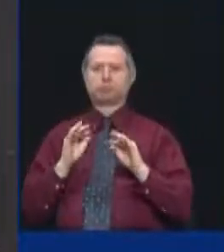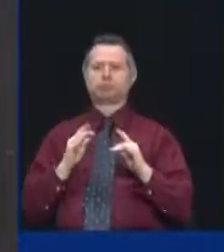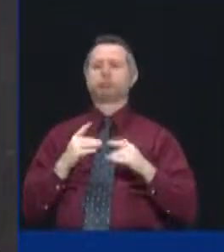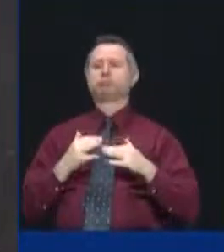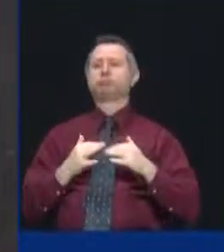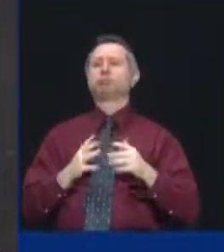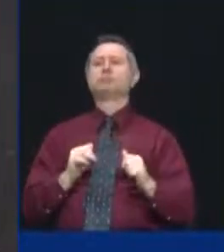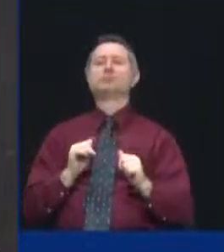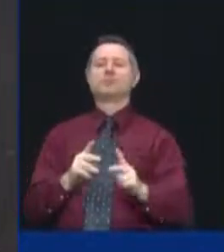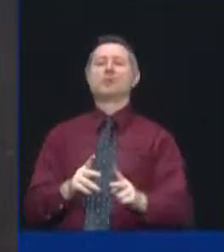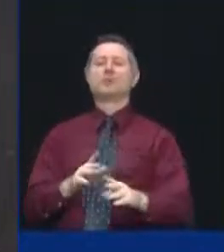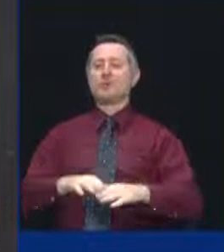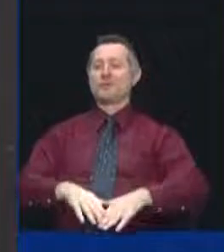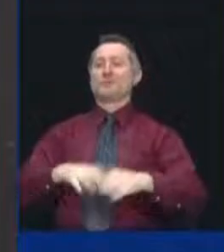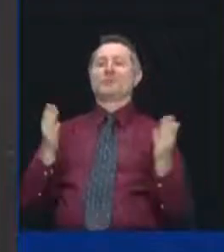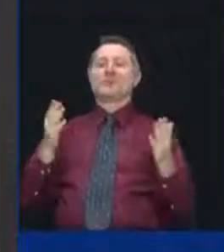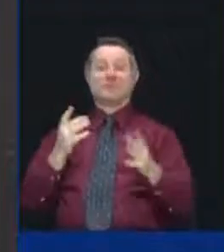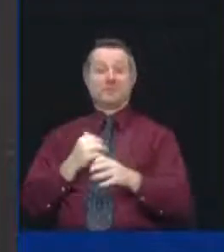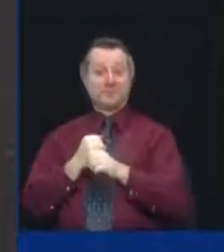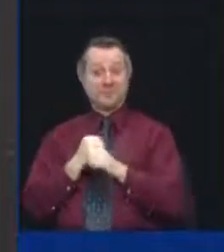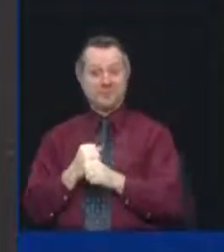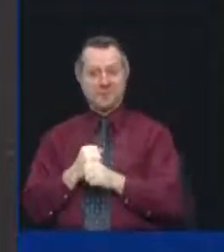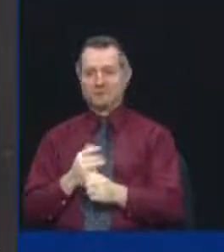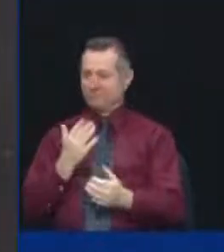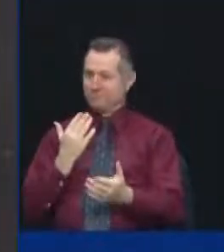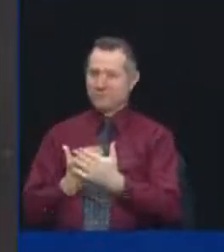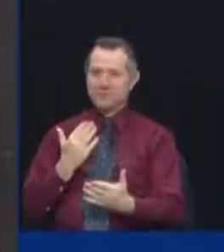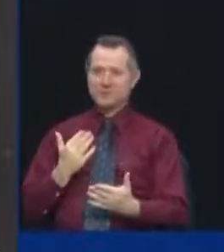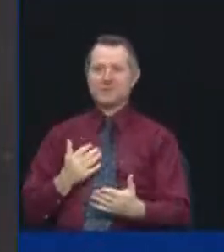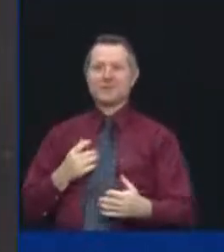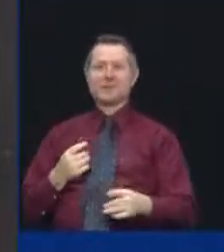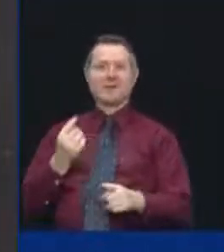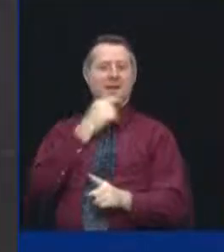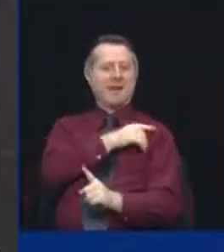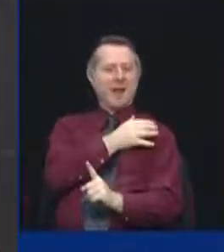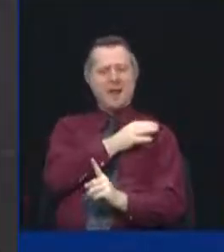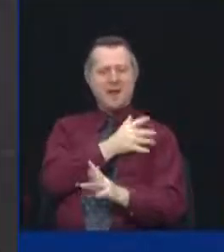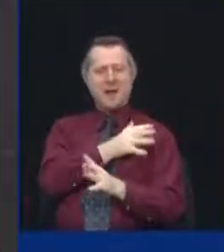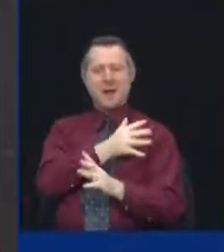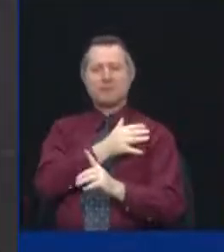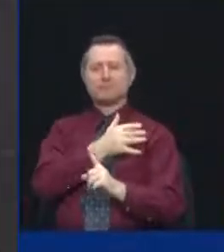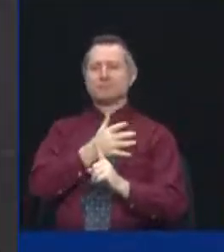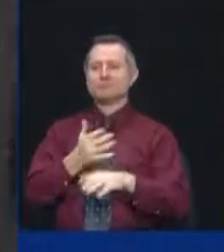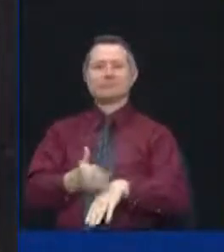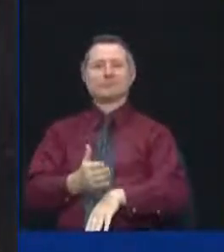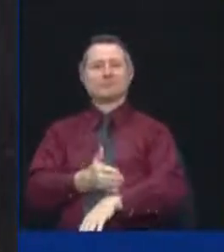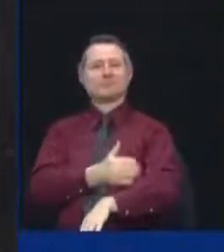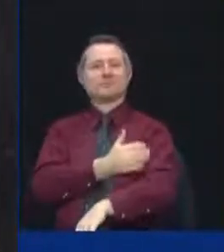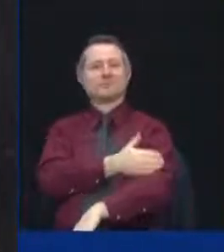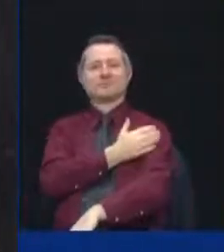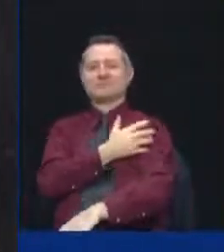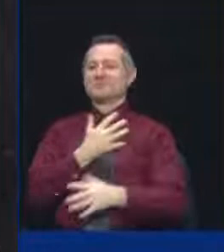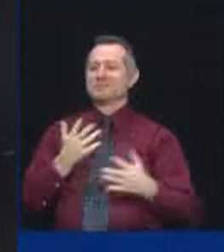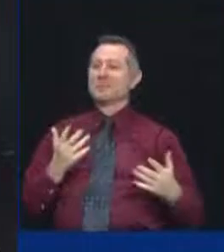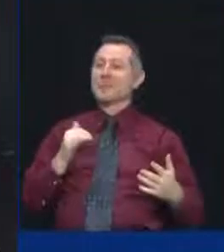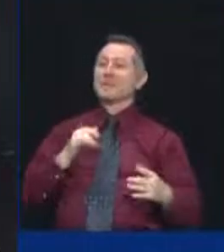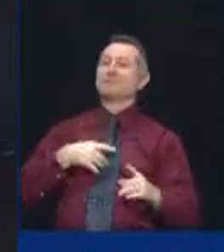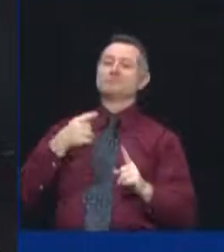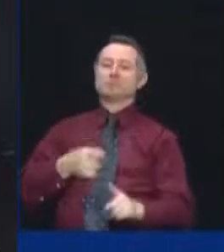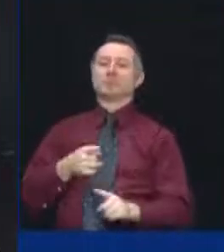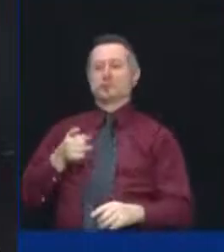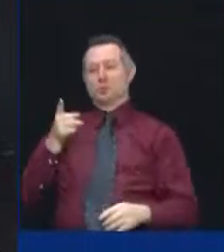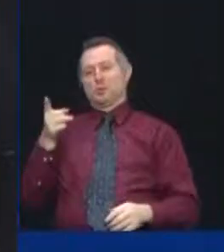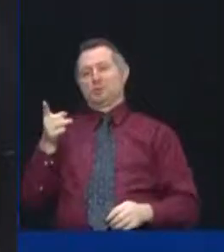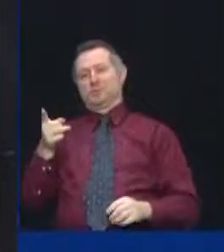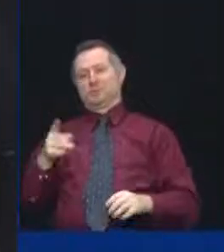is just another indication of how far we've come, and a lot of that has to do with the way you've led the state.